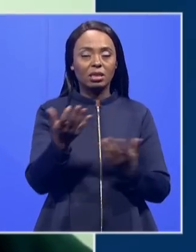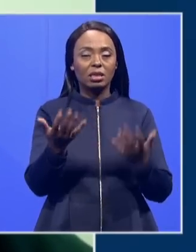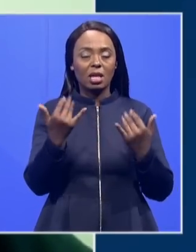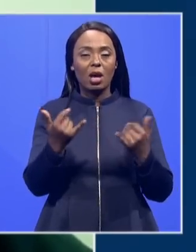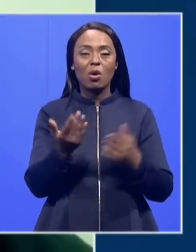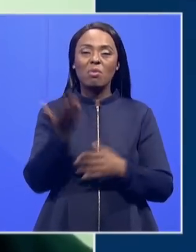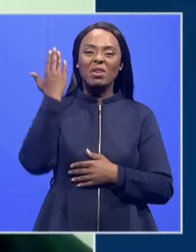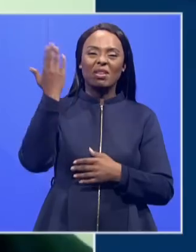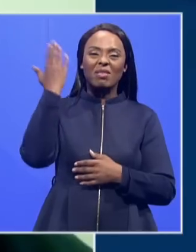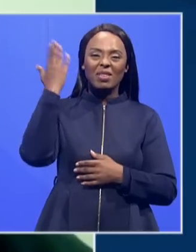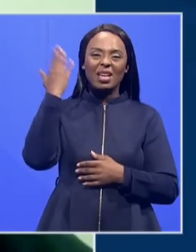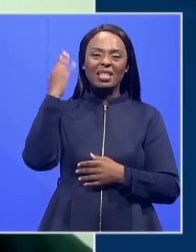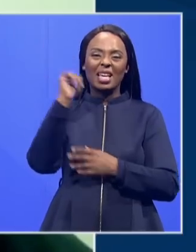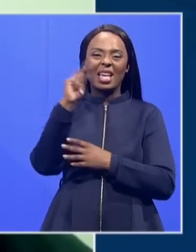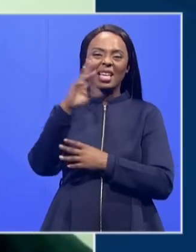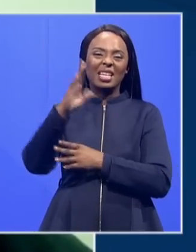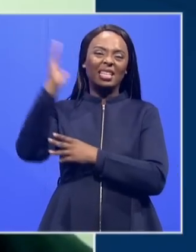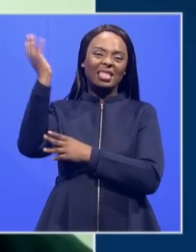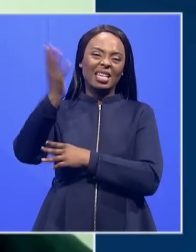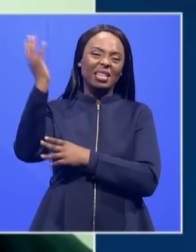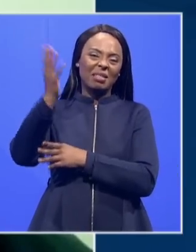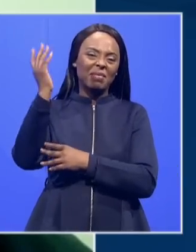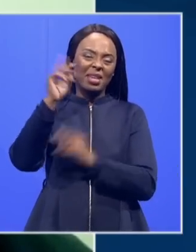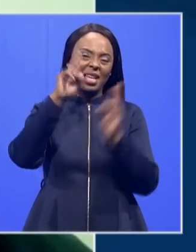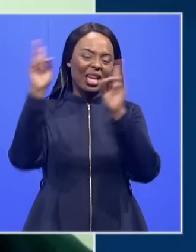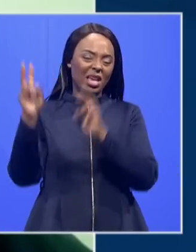ANC statements on the steps to be